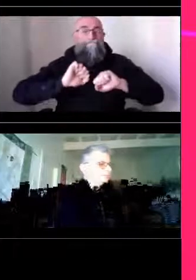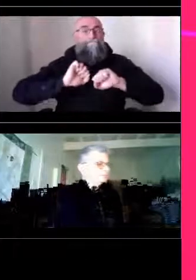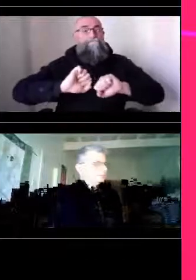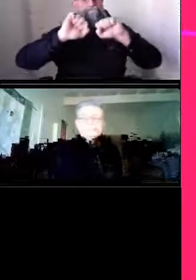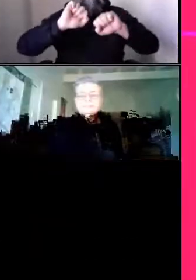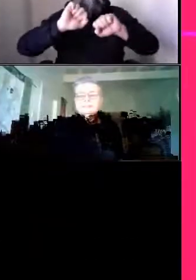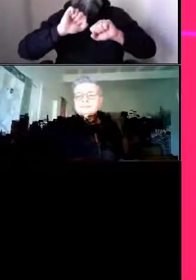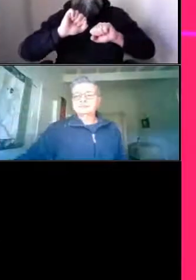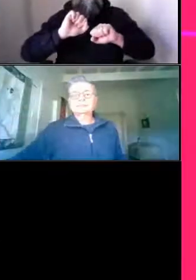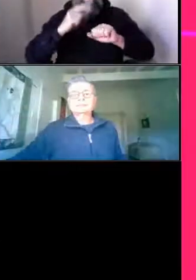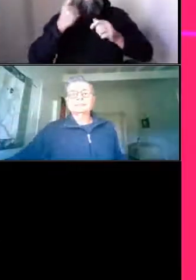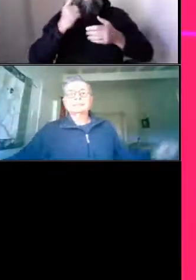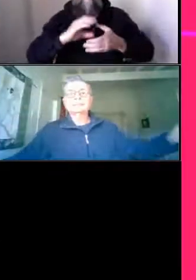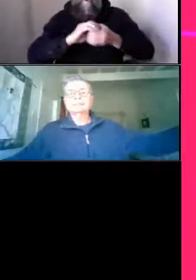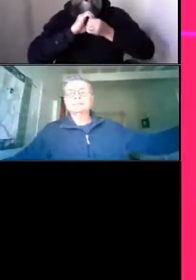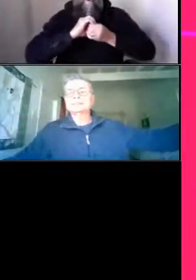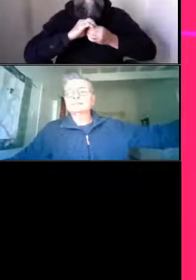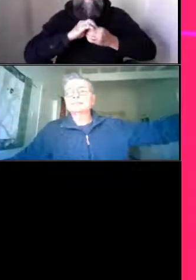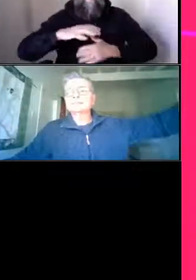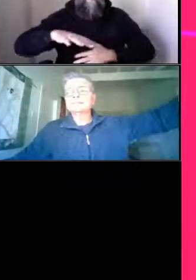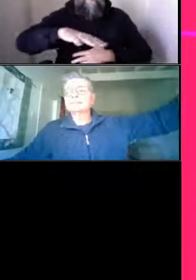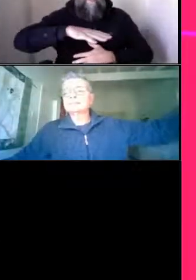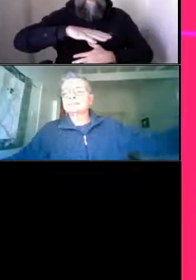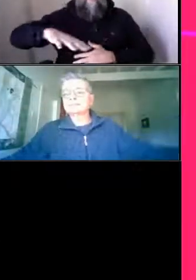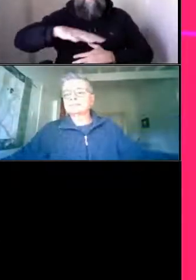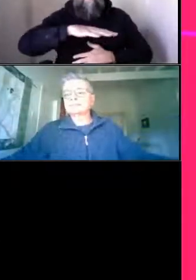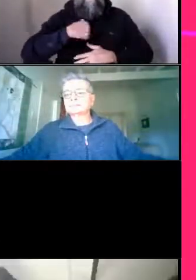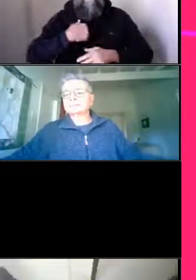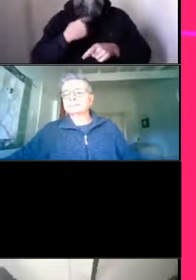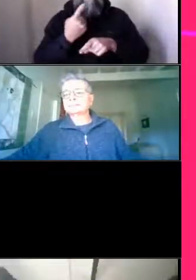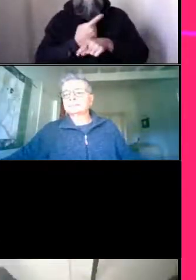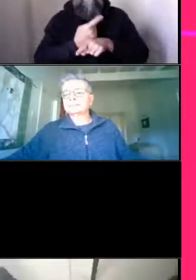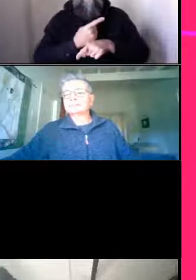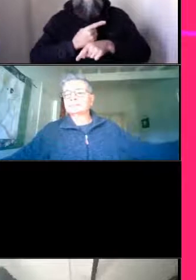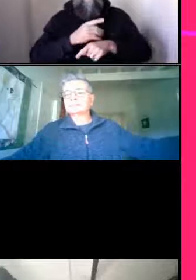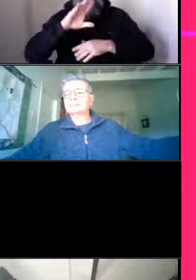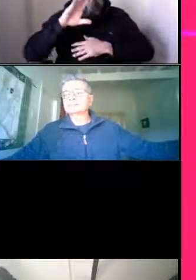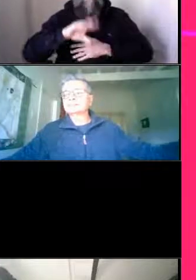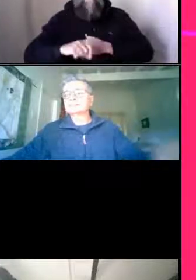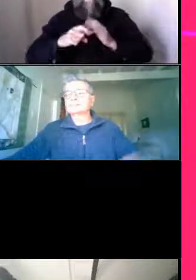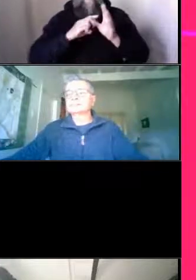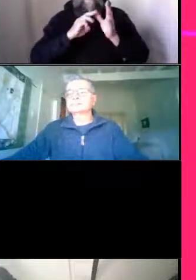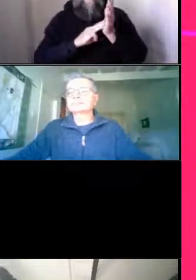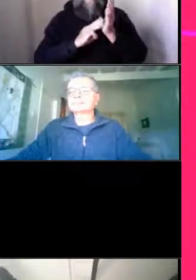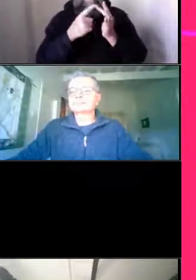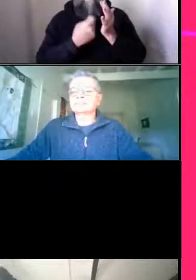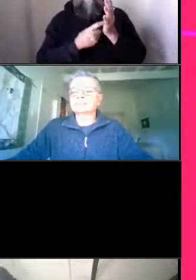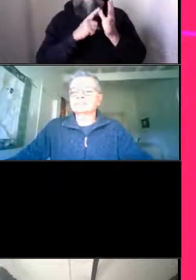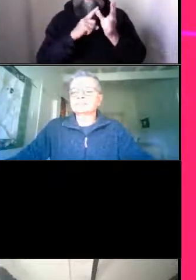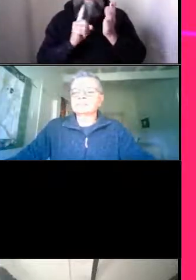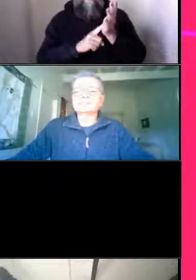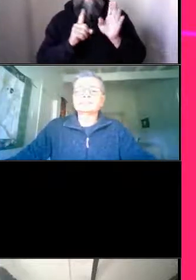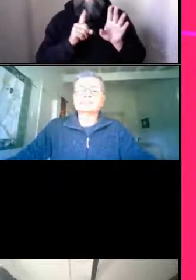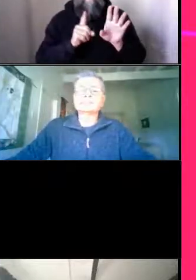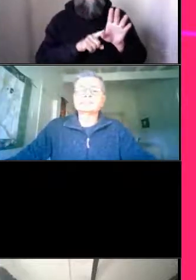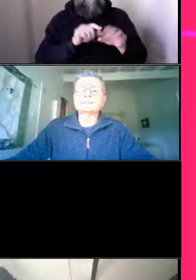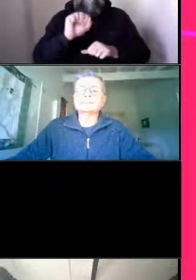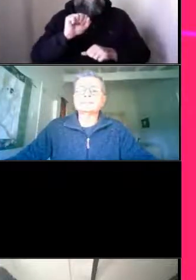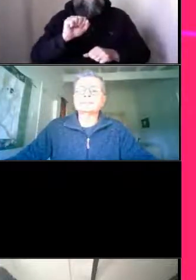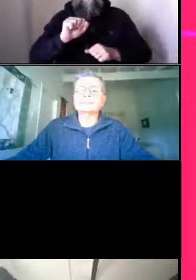that I'm speaking to you from. I'm speaking from the Camaragal land of the Eora Nation, and I pay